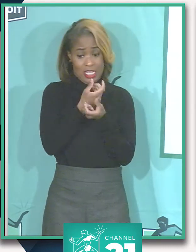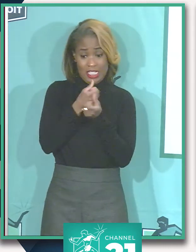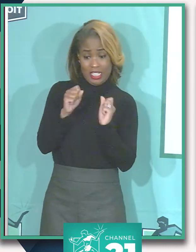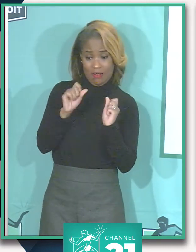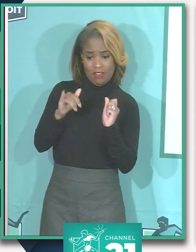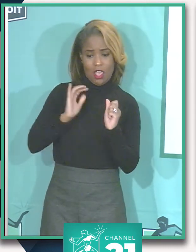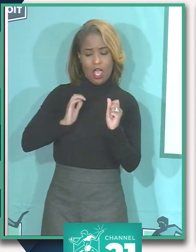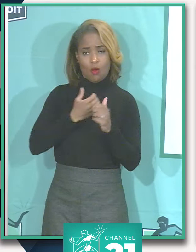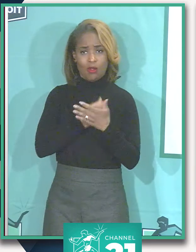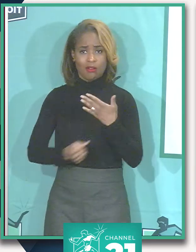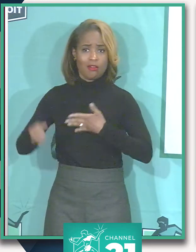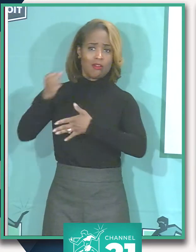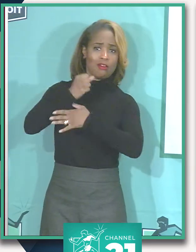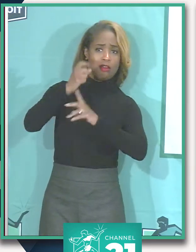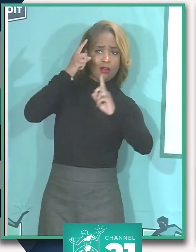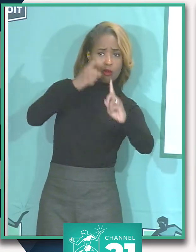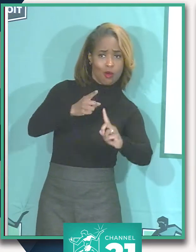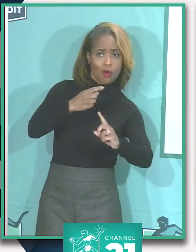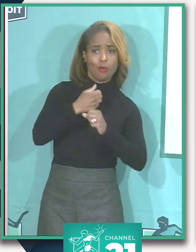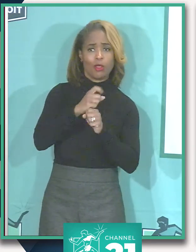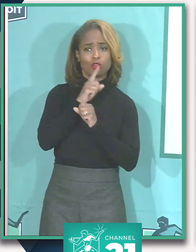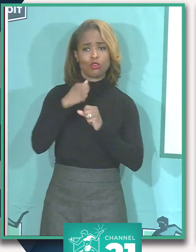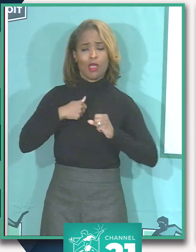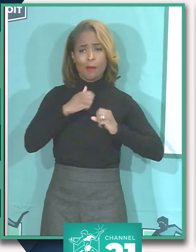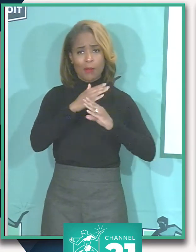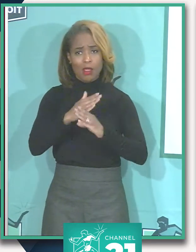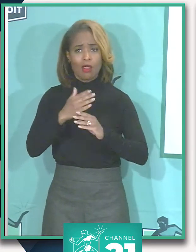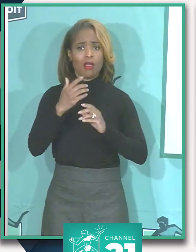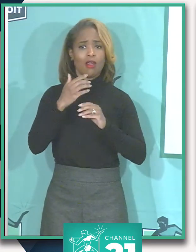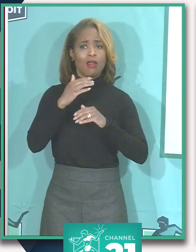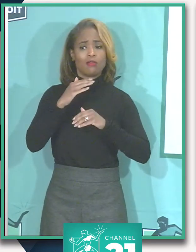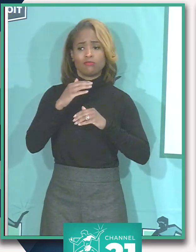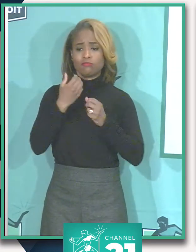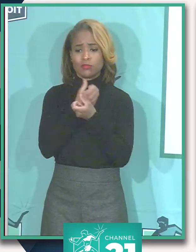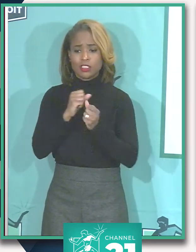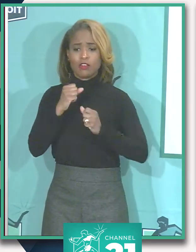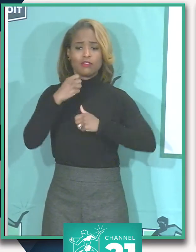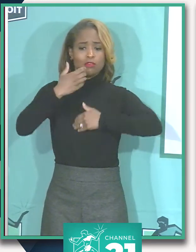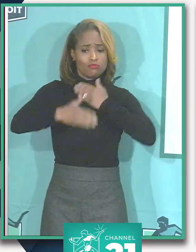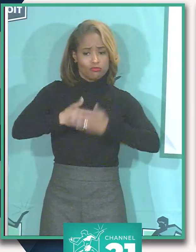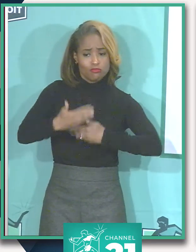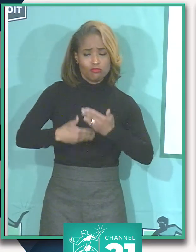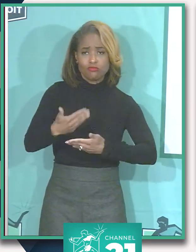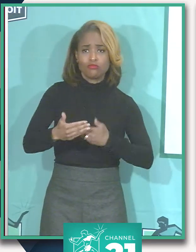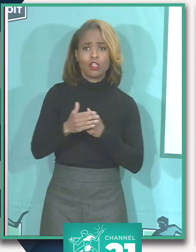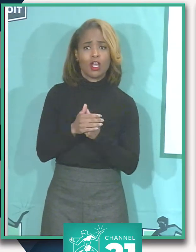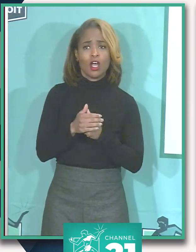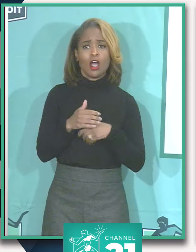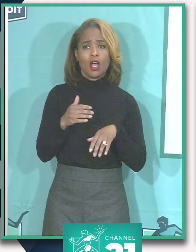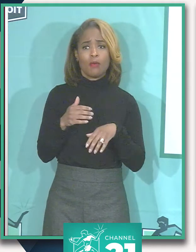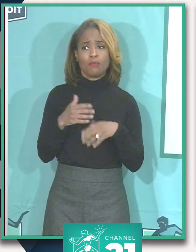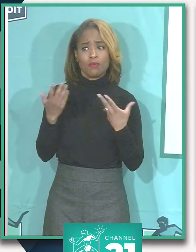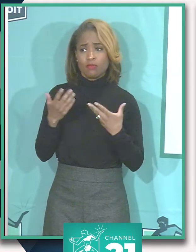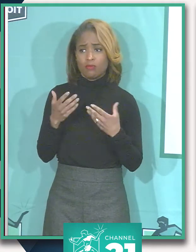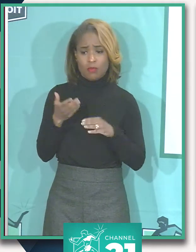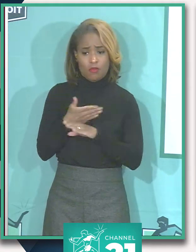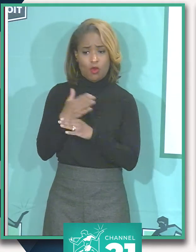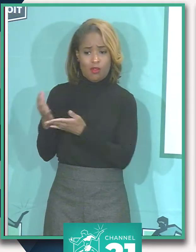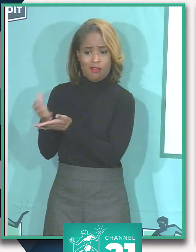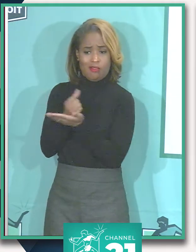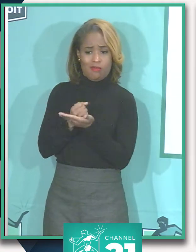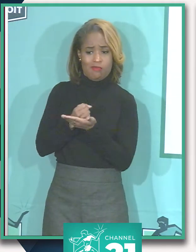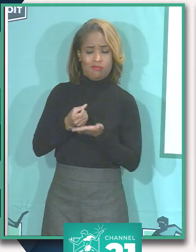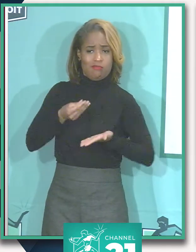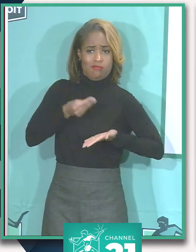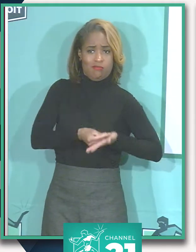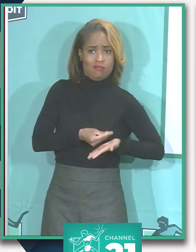have the barriers in place and to make sure we have all of the protocols in place as we move forward to collect fares. And we're going to monitor this,